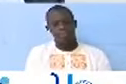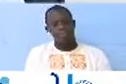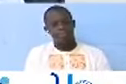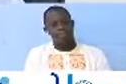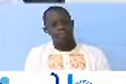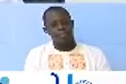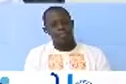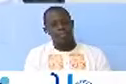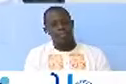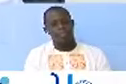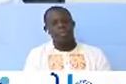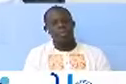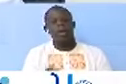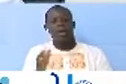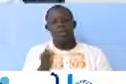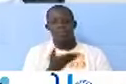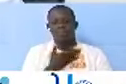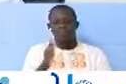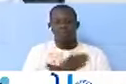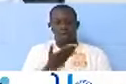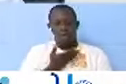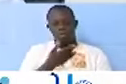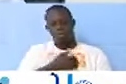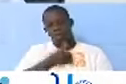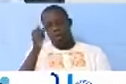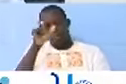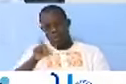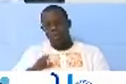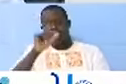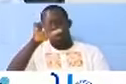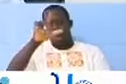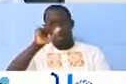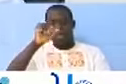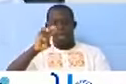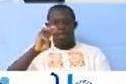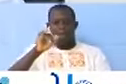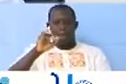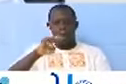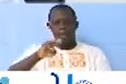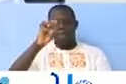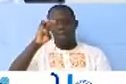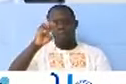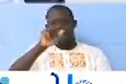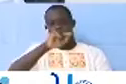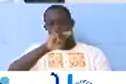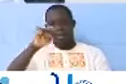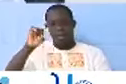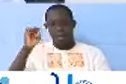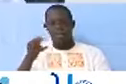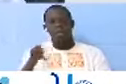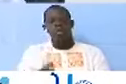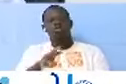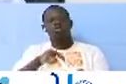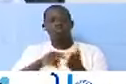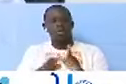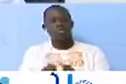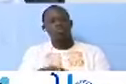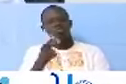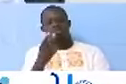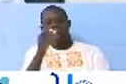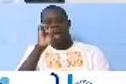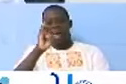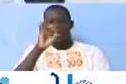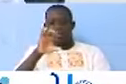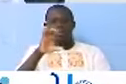Lamin. There was another person called Lamin Mane. He was the 2IC.